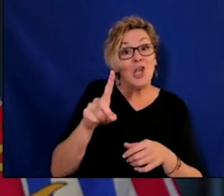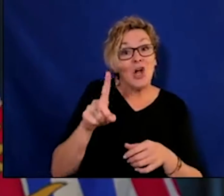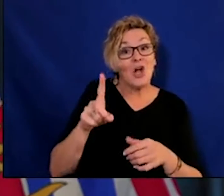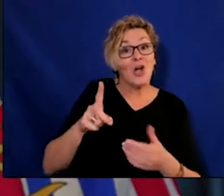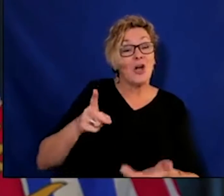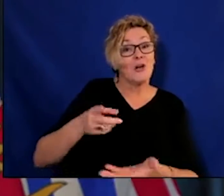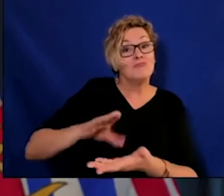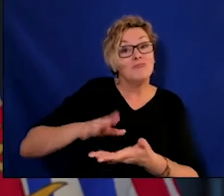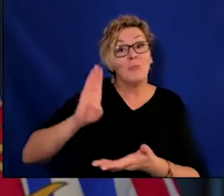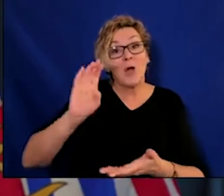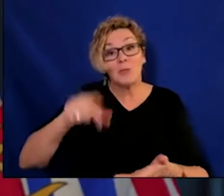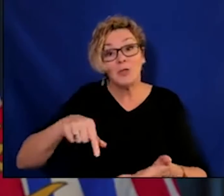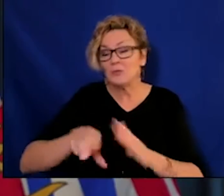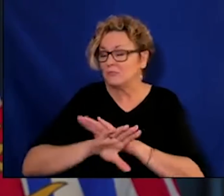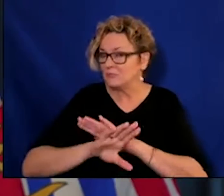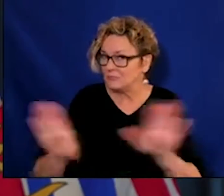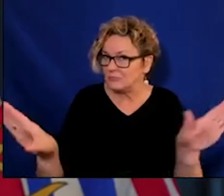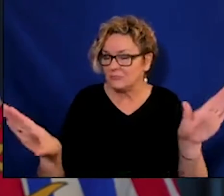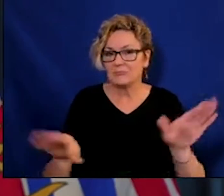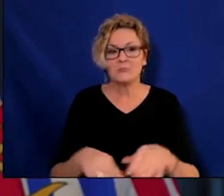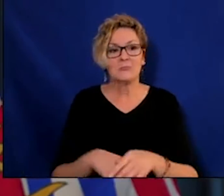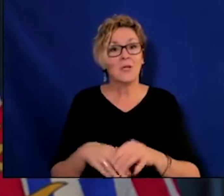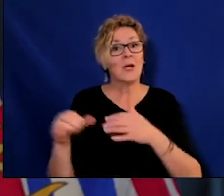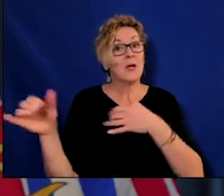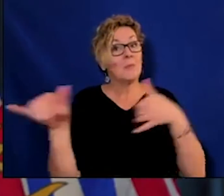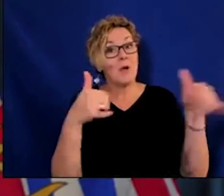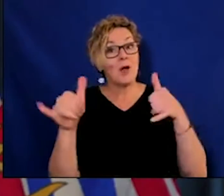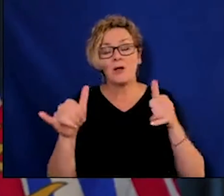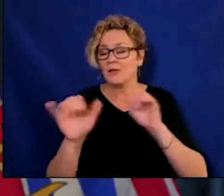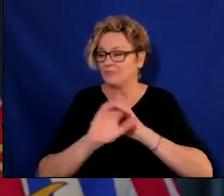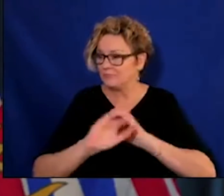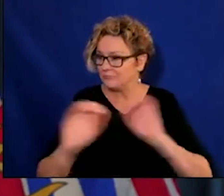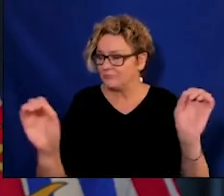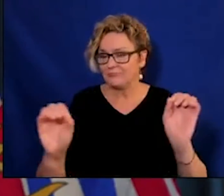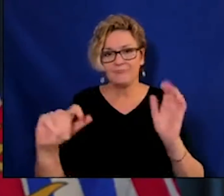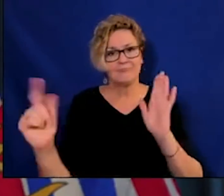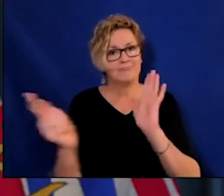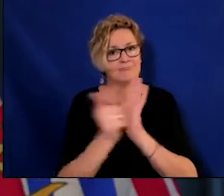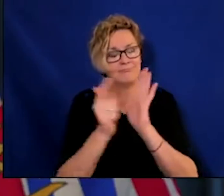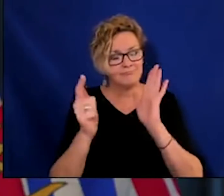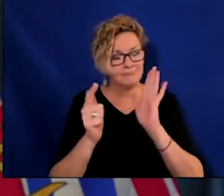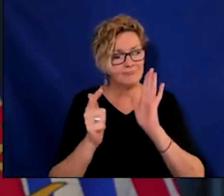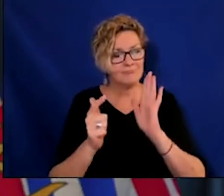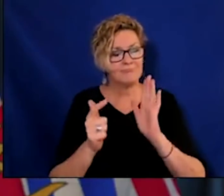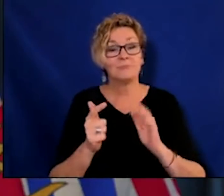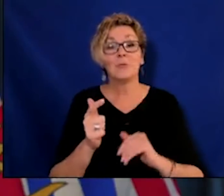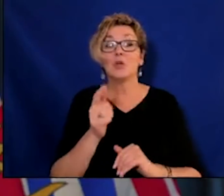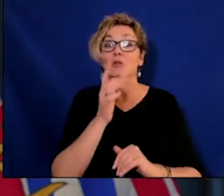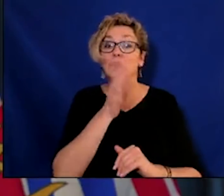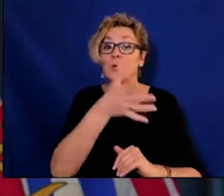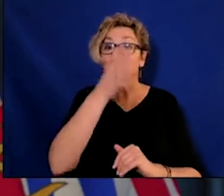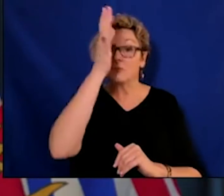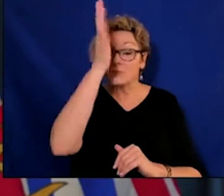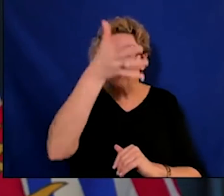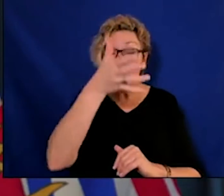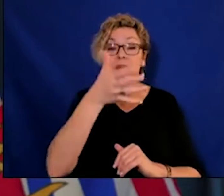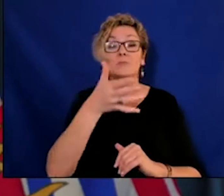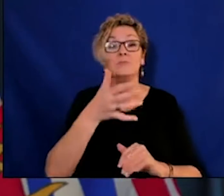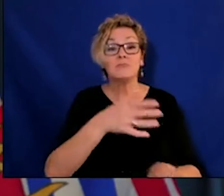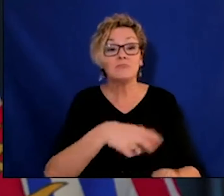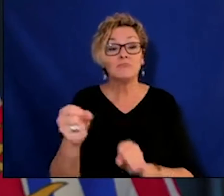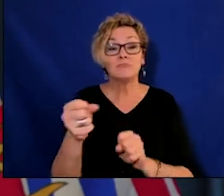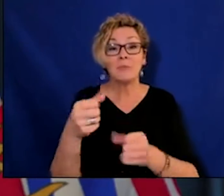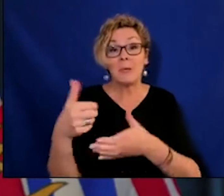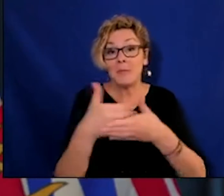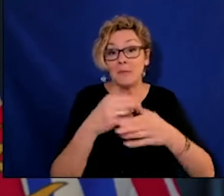is important, and that's why we've said if you live alone, you can, of course, have those 1 or 2 people that are in your close bubble